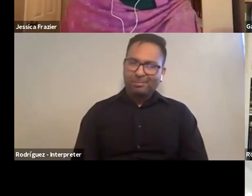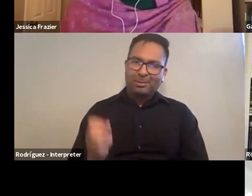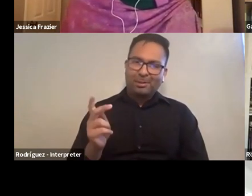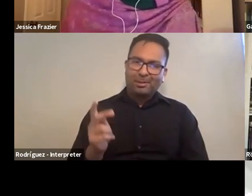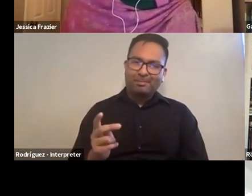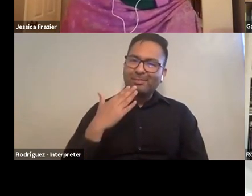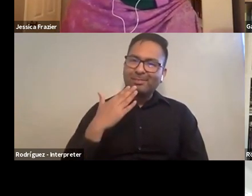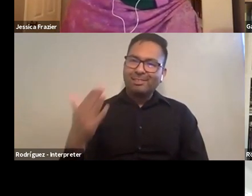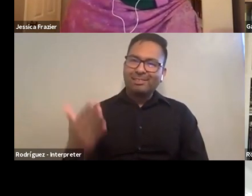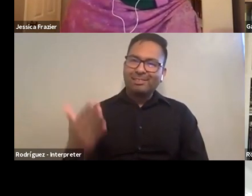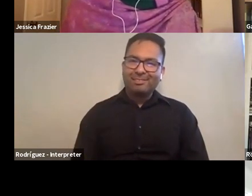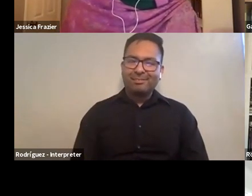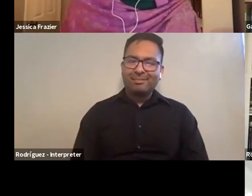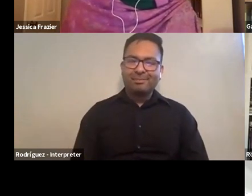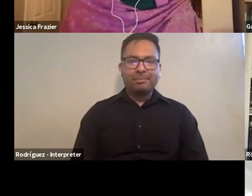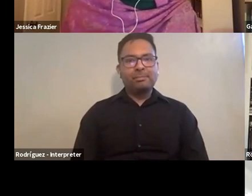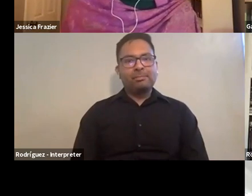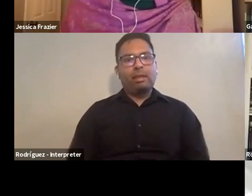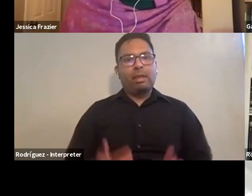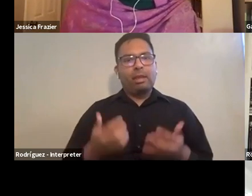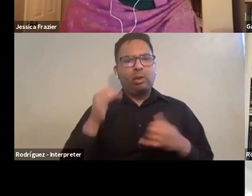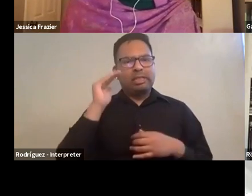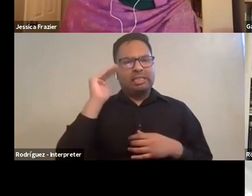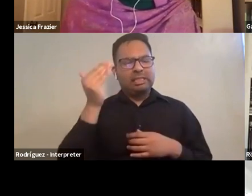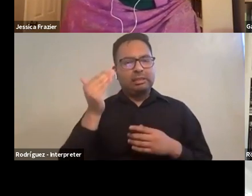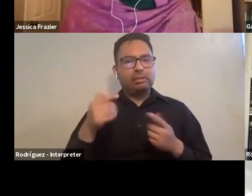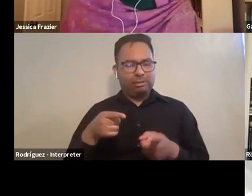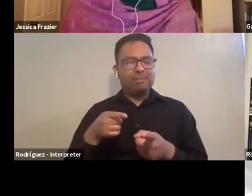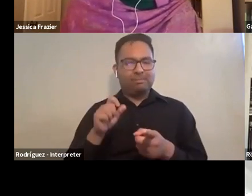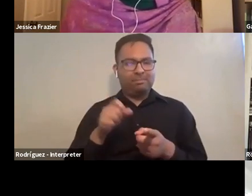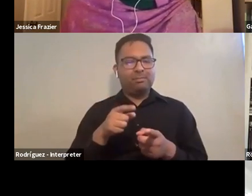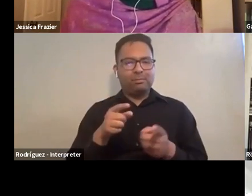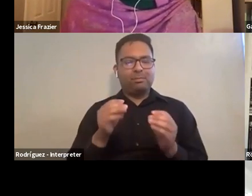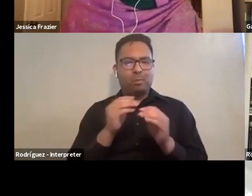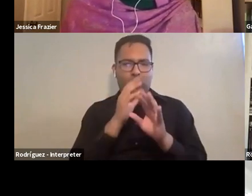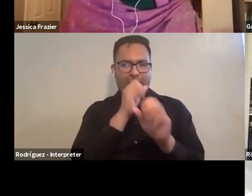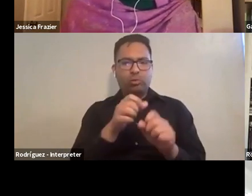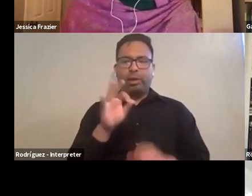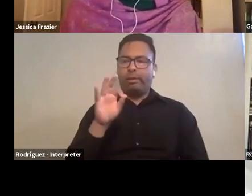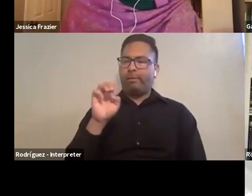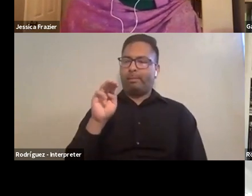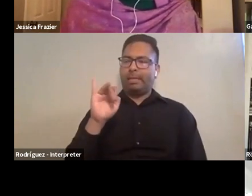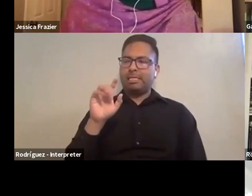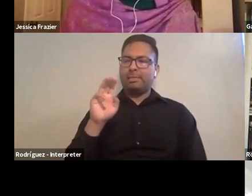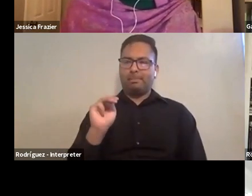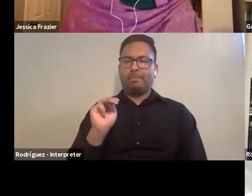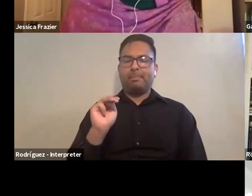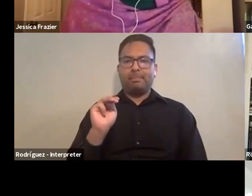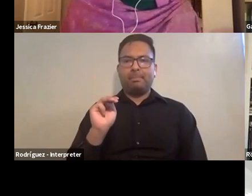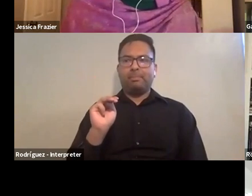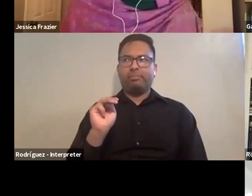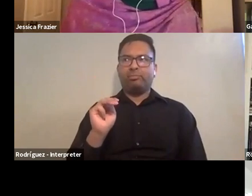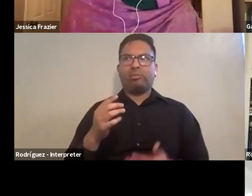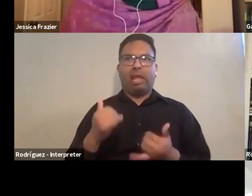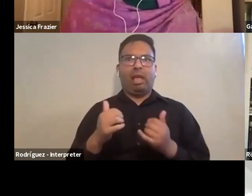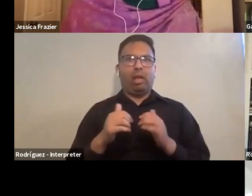Thank you. There seems to be more interest in this question of feminism as it manifests